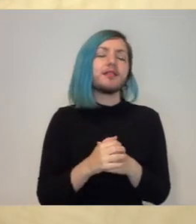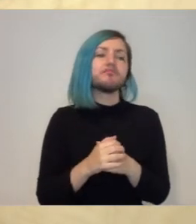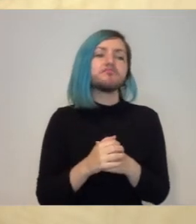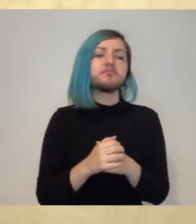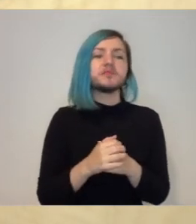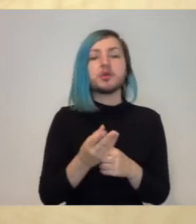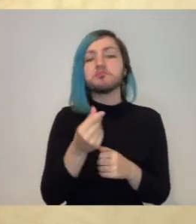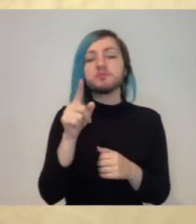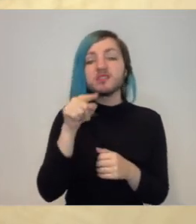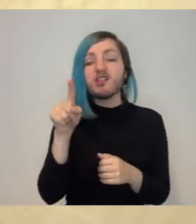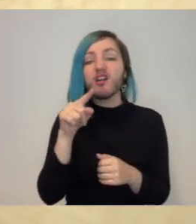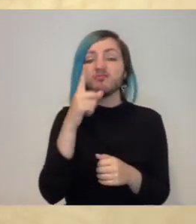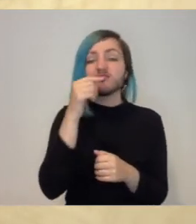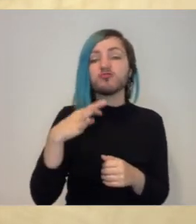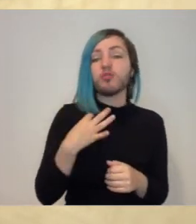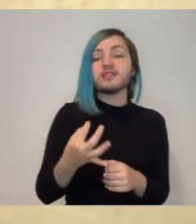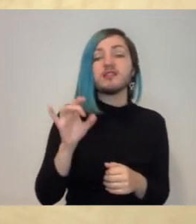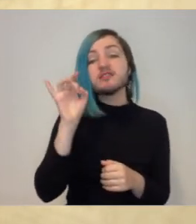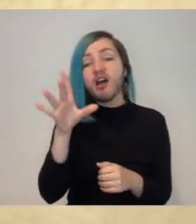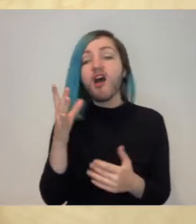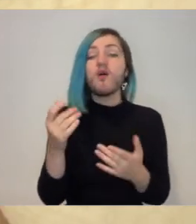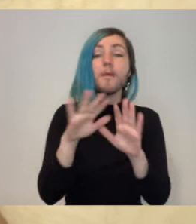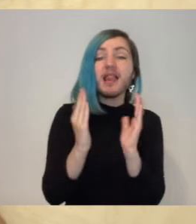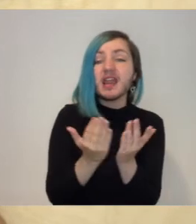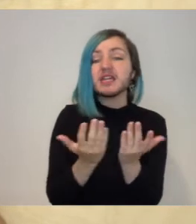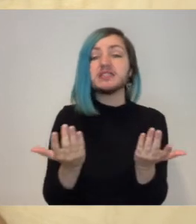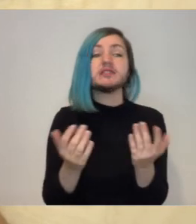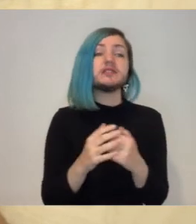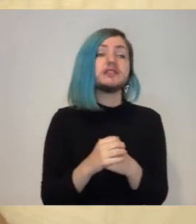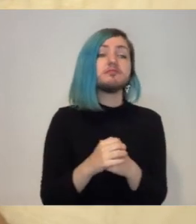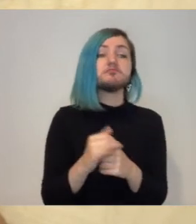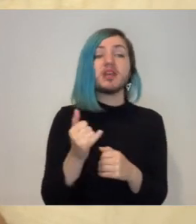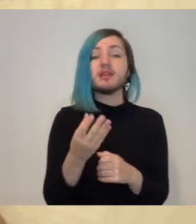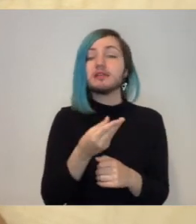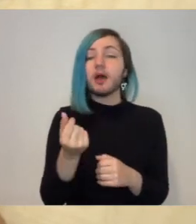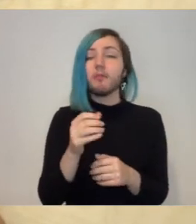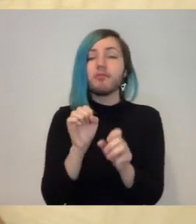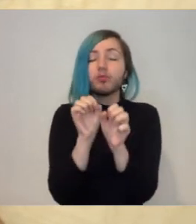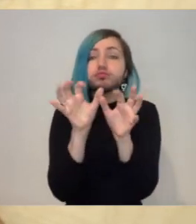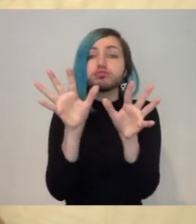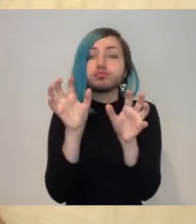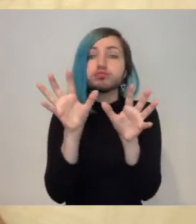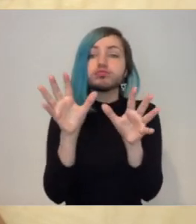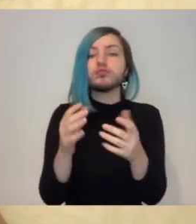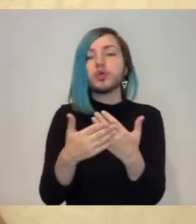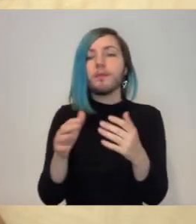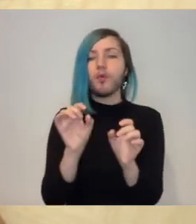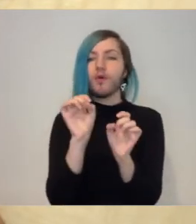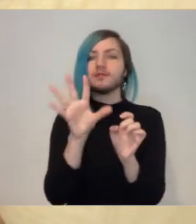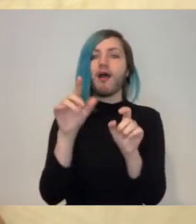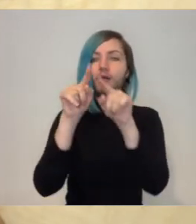few little circles which can represent stars or planets. Maybe some of them have a bit more of a glow around them, so I'll do a kind of more starry